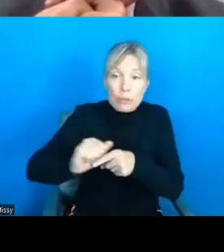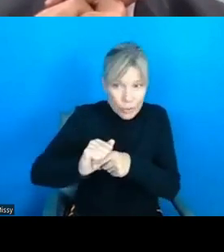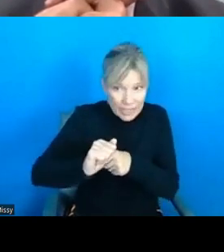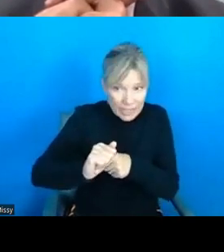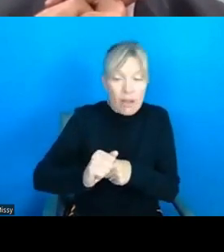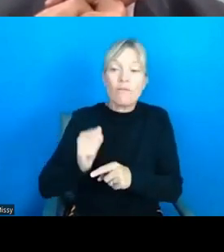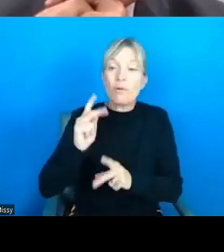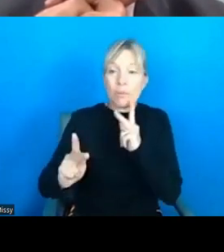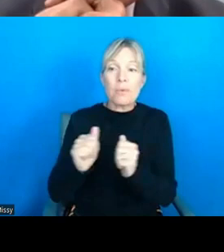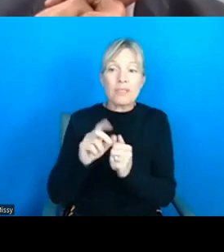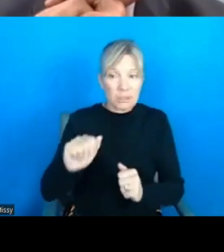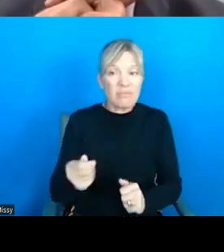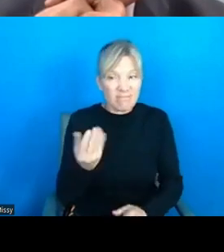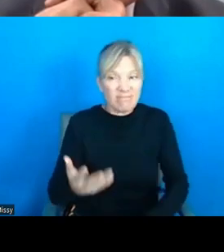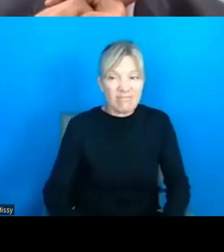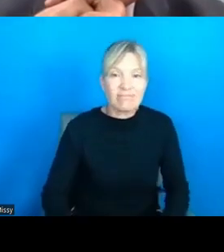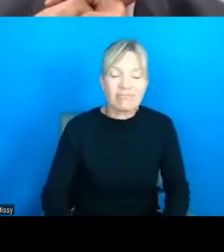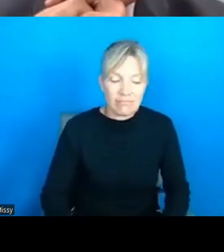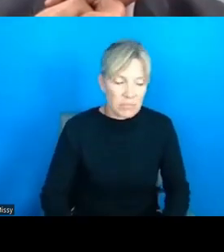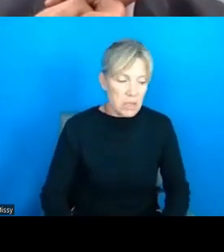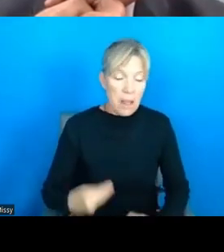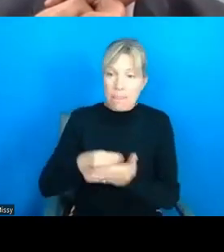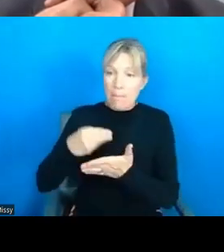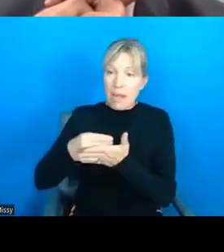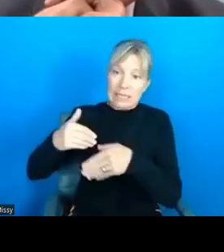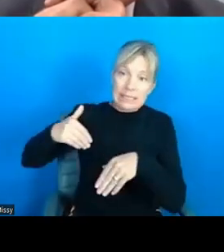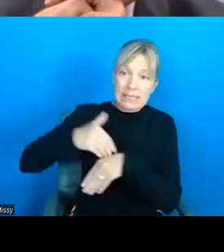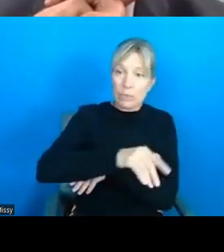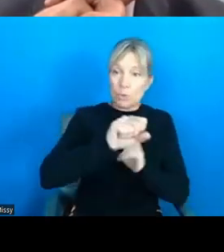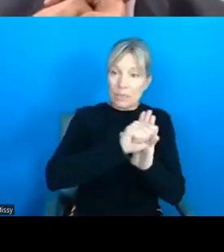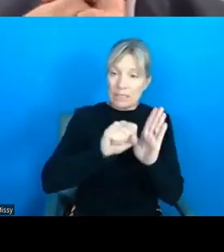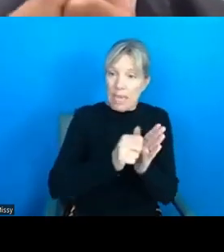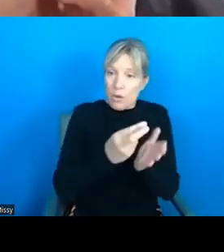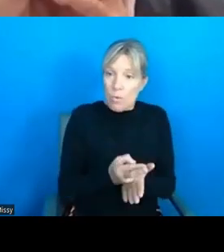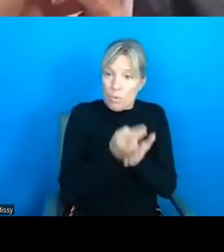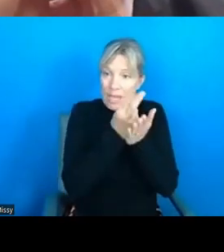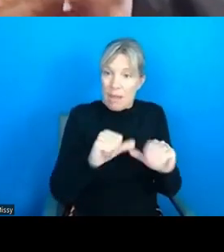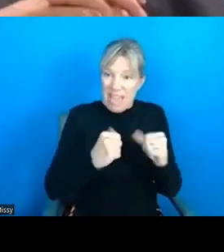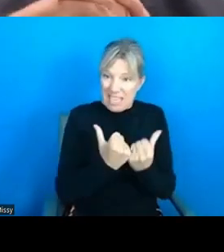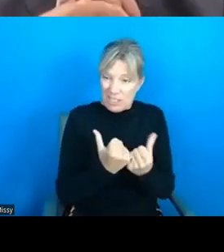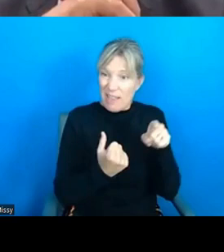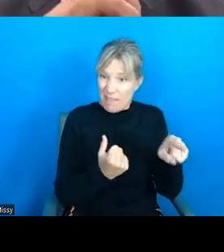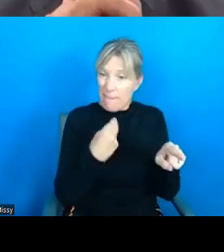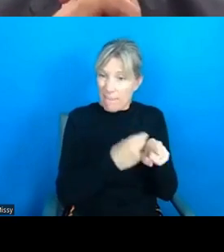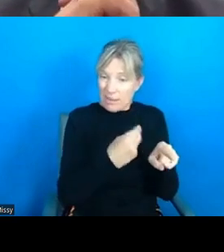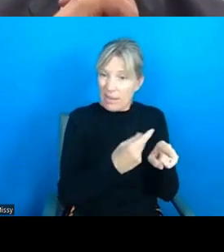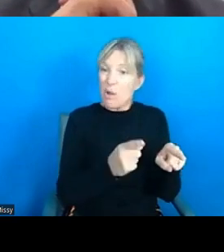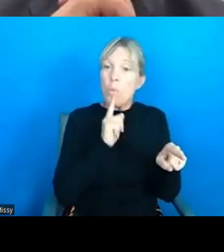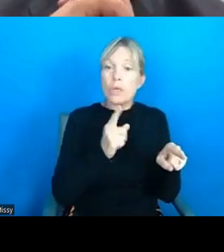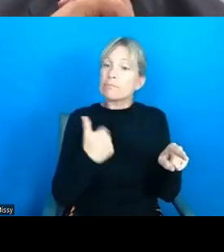for people with disabilities. That money that was sent to the state rehabilitation agencies was